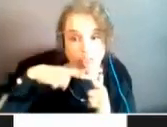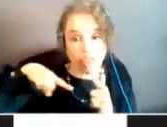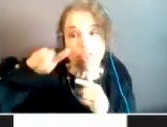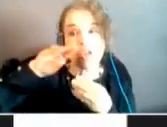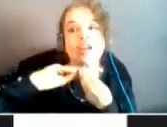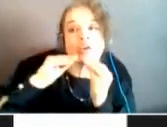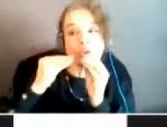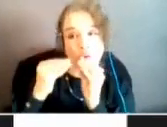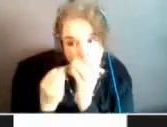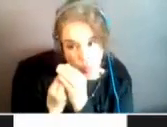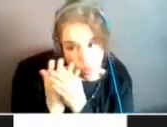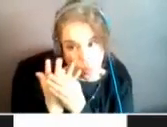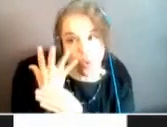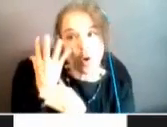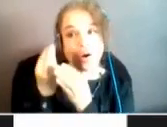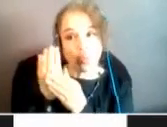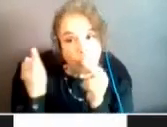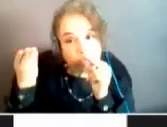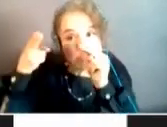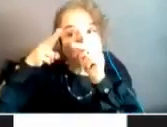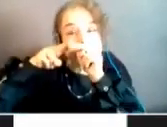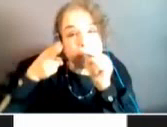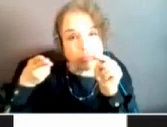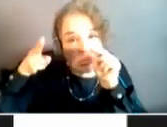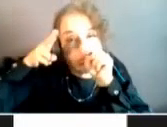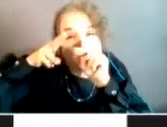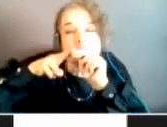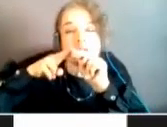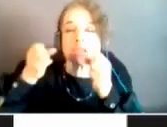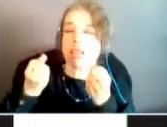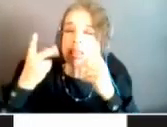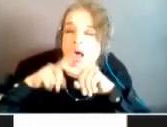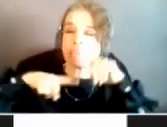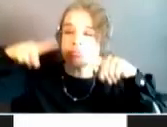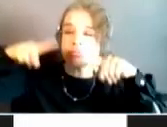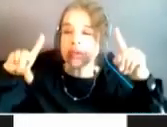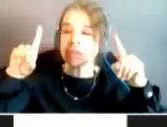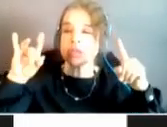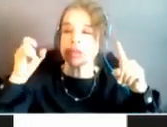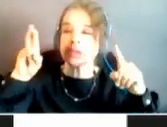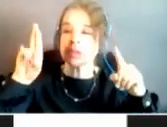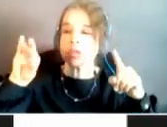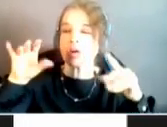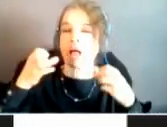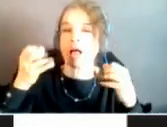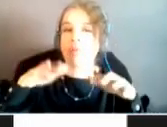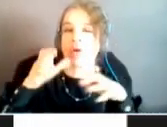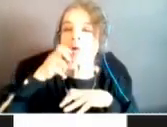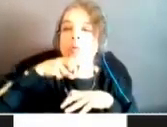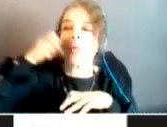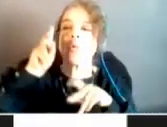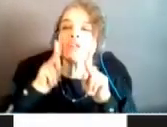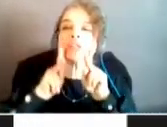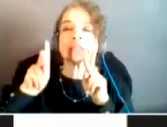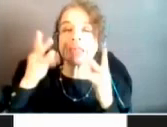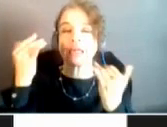are growing as well. So, you know, there's a lot of diversity among older people, you know,